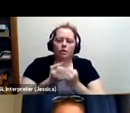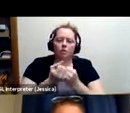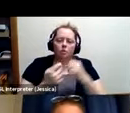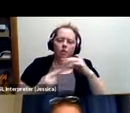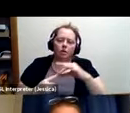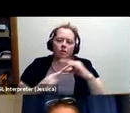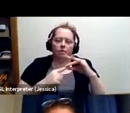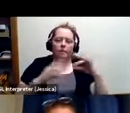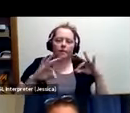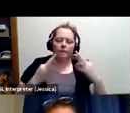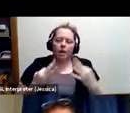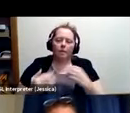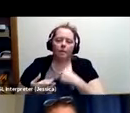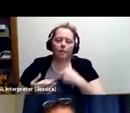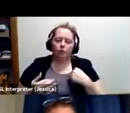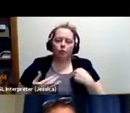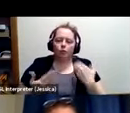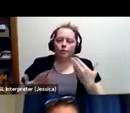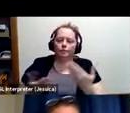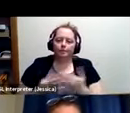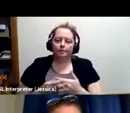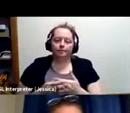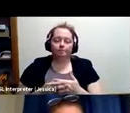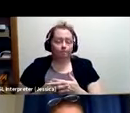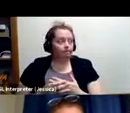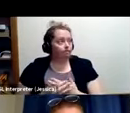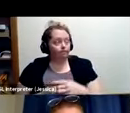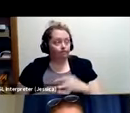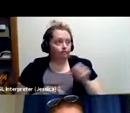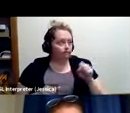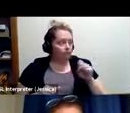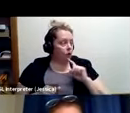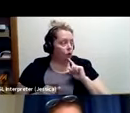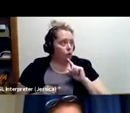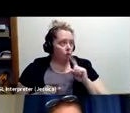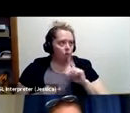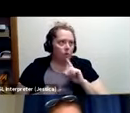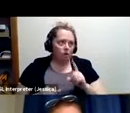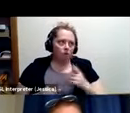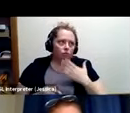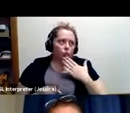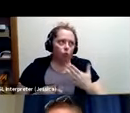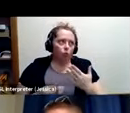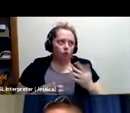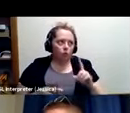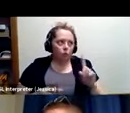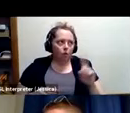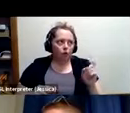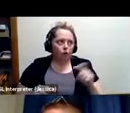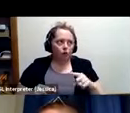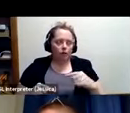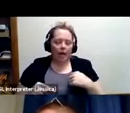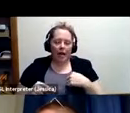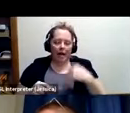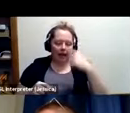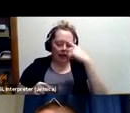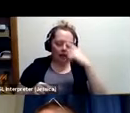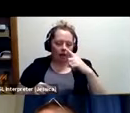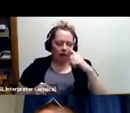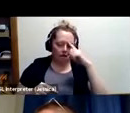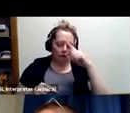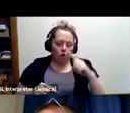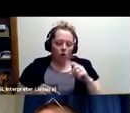Yeah, for sure. I think that's a really good question. So I think for a cis partner to be really